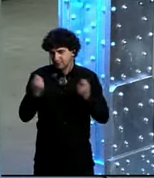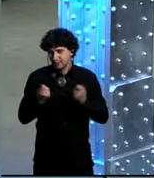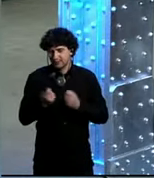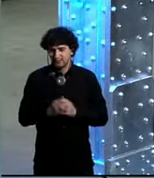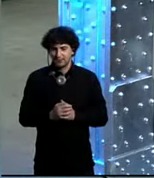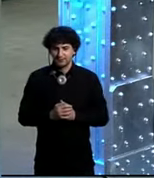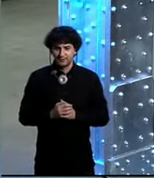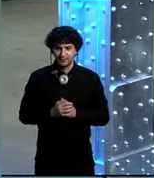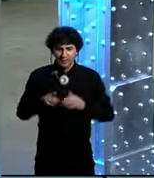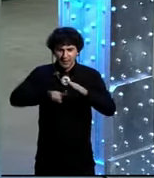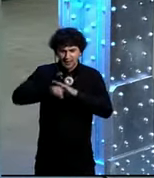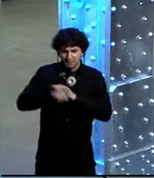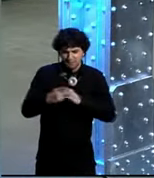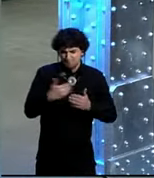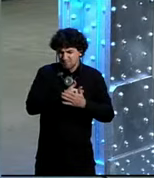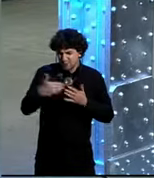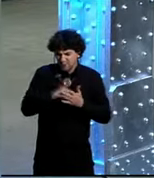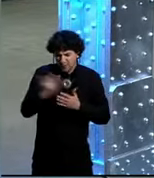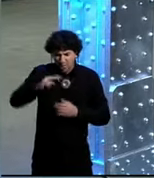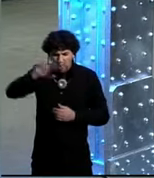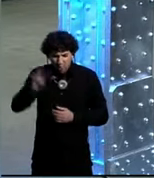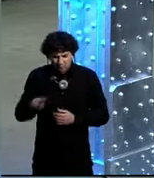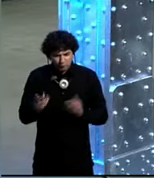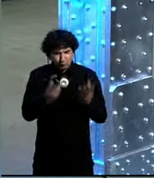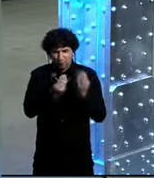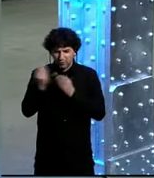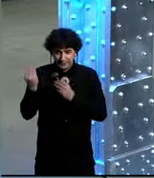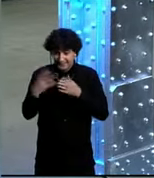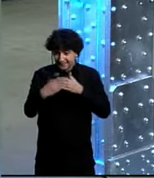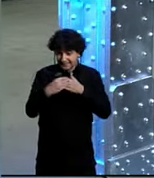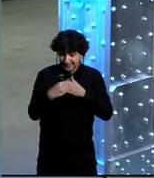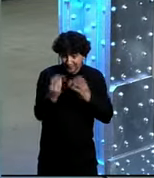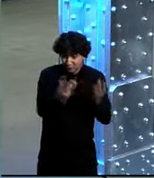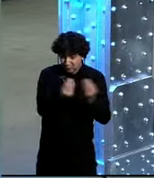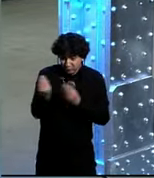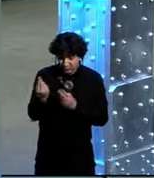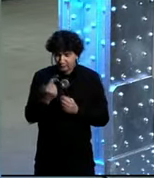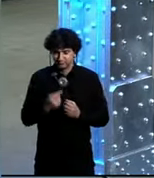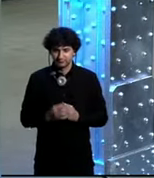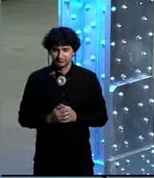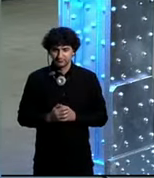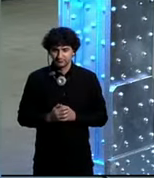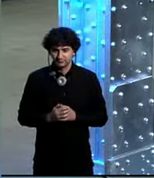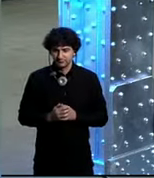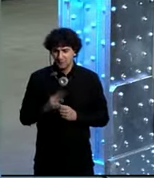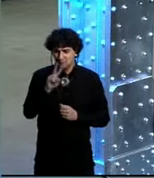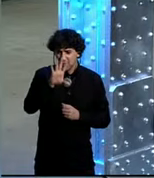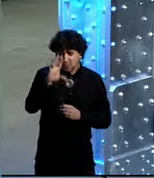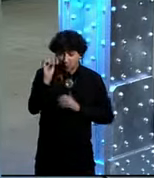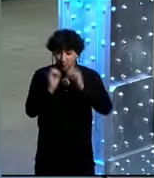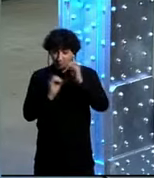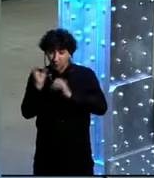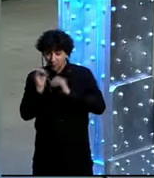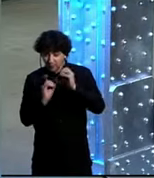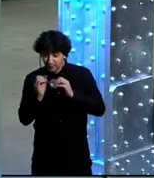of brand money, have told all their clients like Visa, etc., to put 25% of their television ad